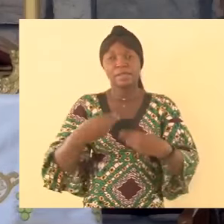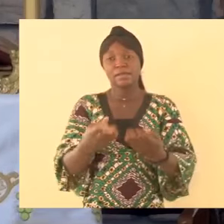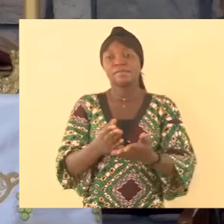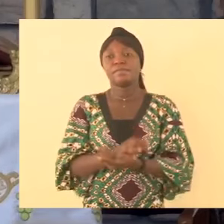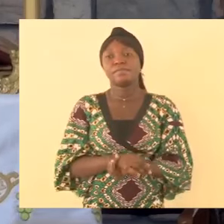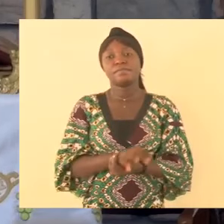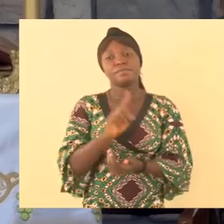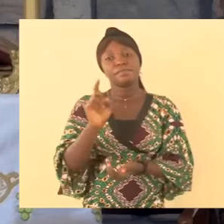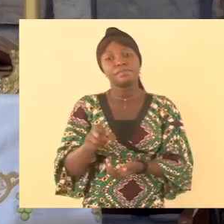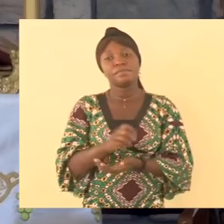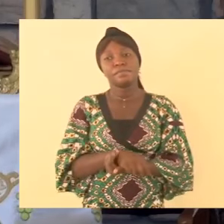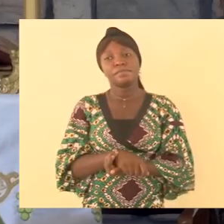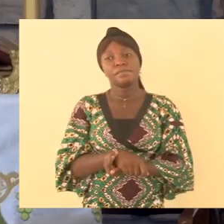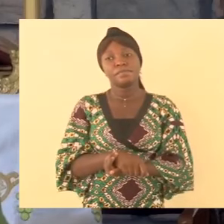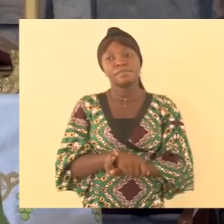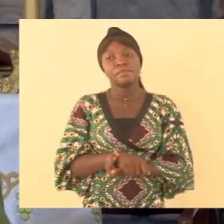give?